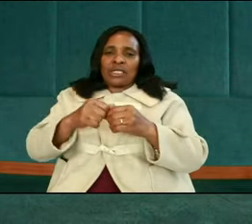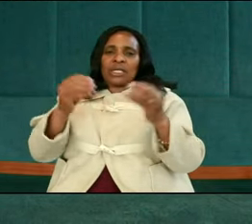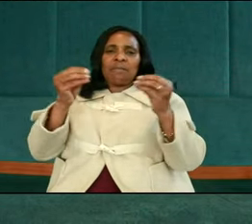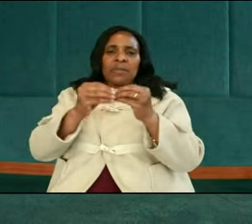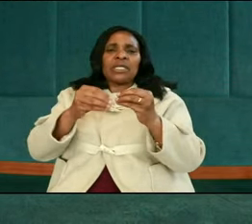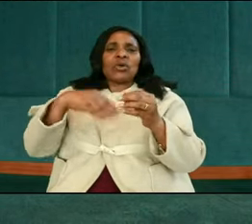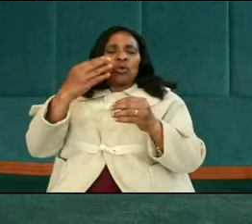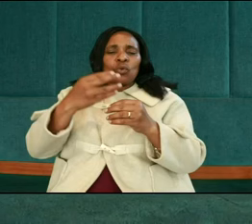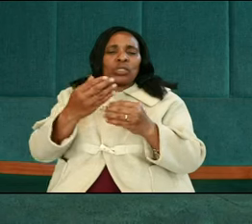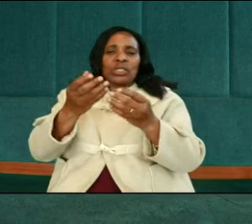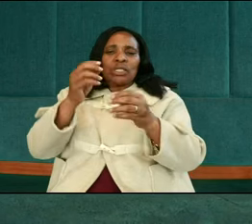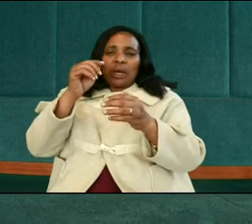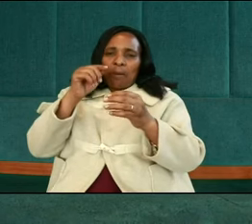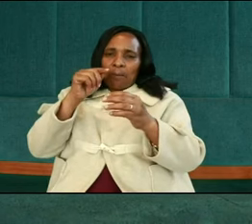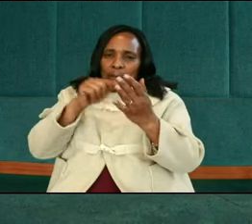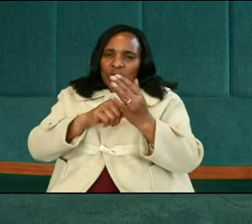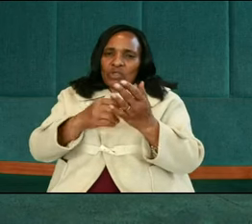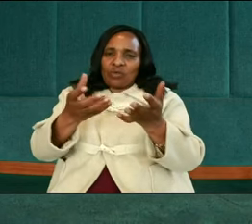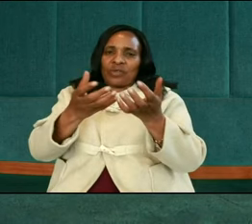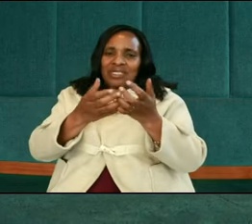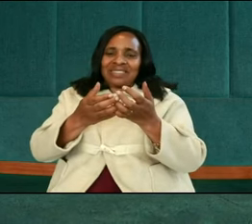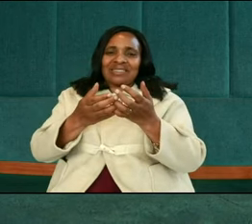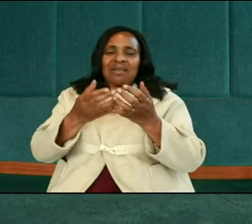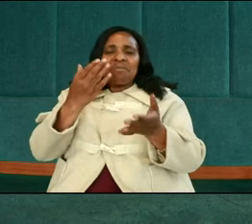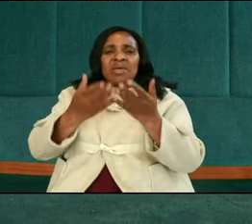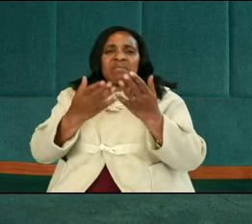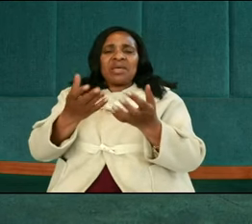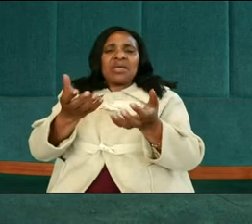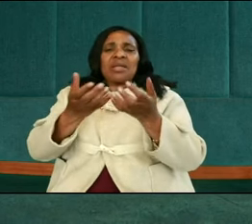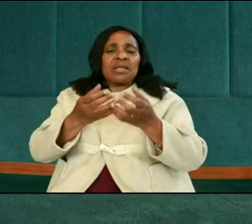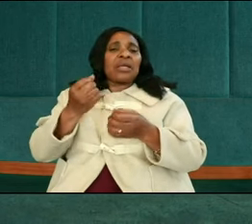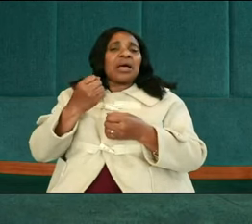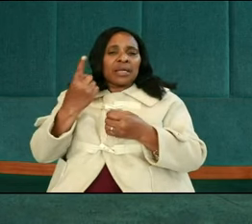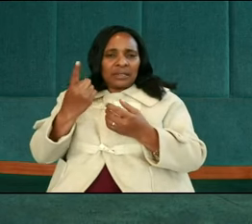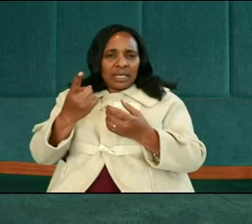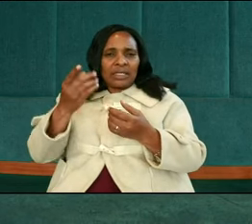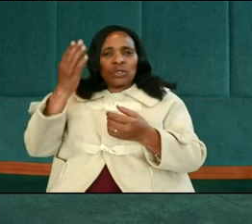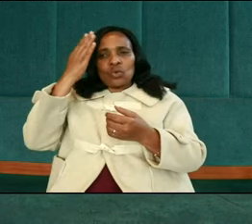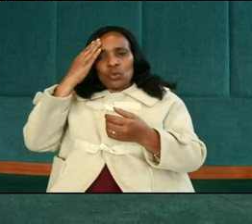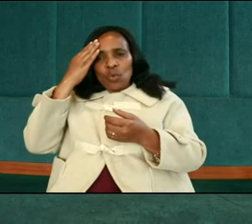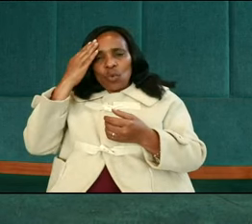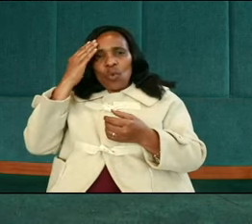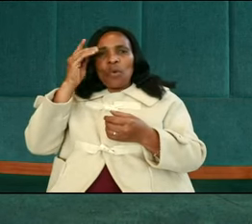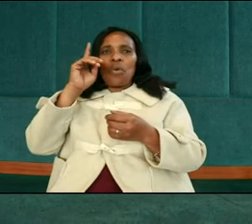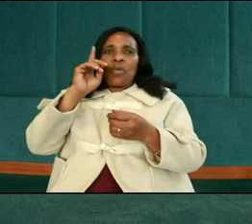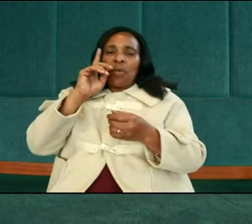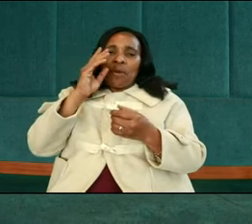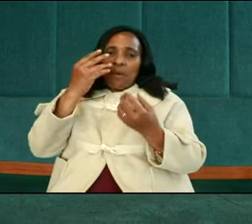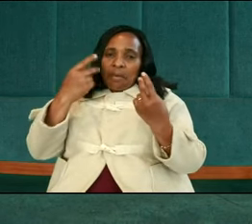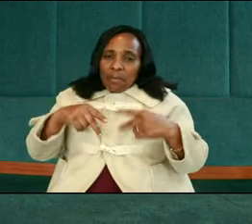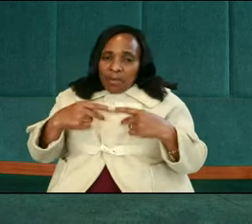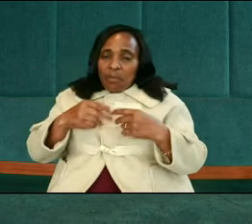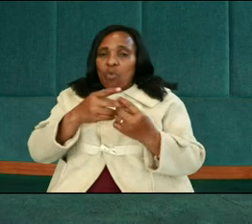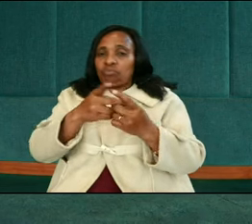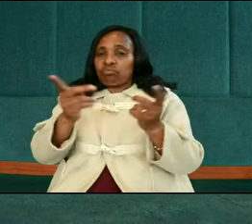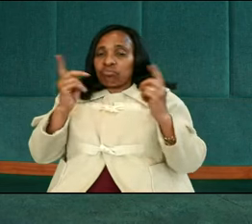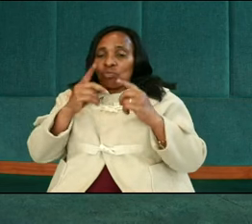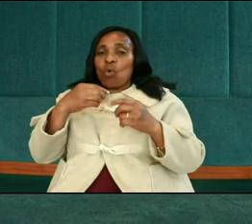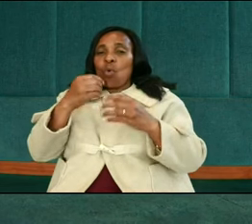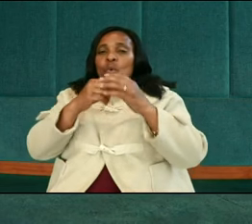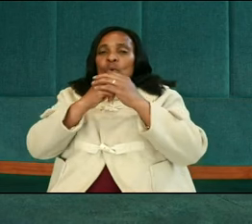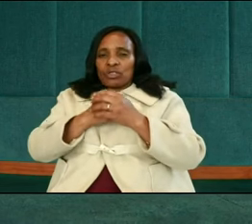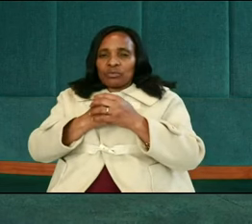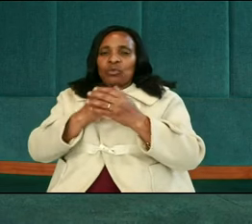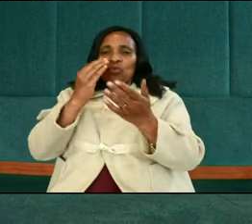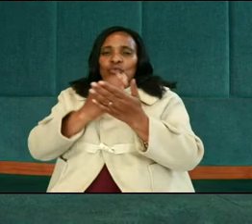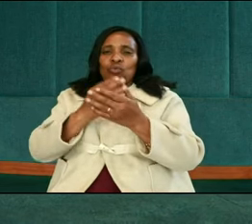of need. Huh? Even if that need is to understand and to know that there are people who worship him, right? People who are